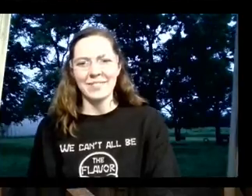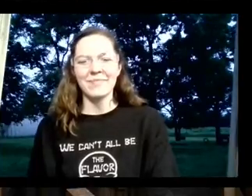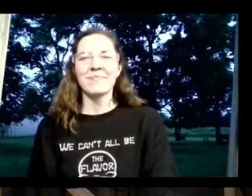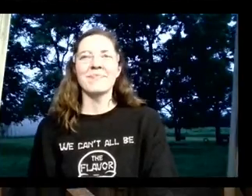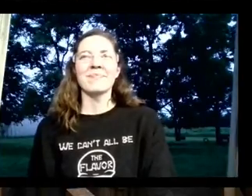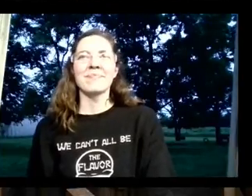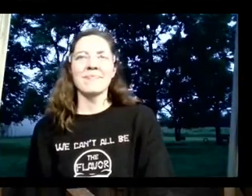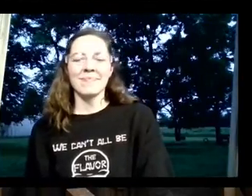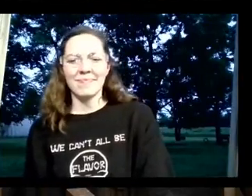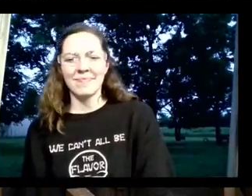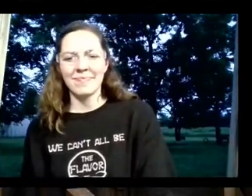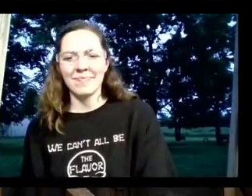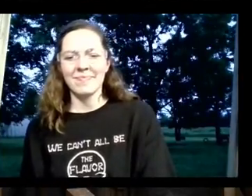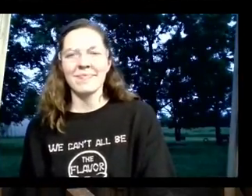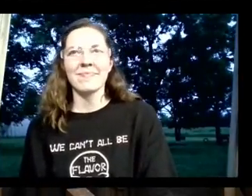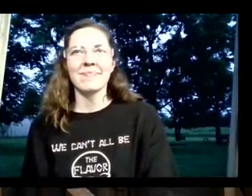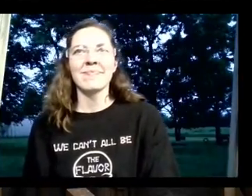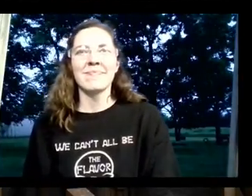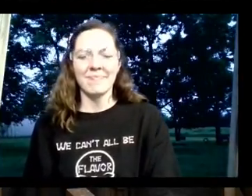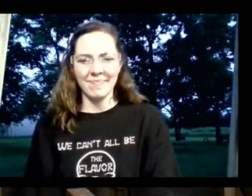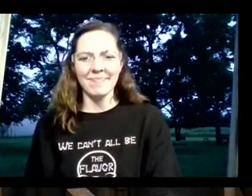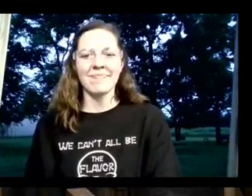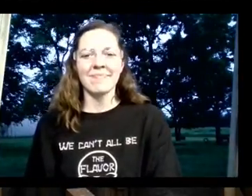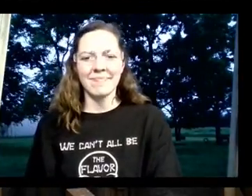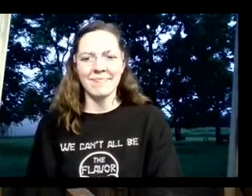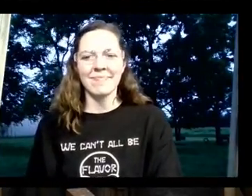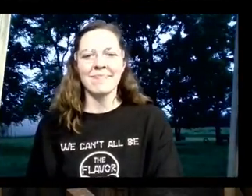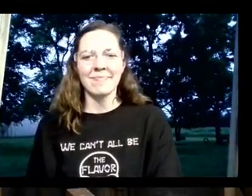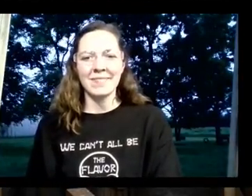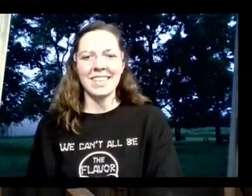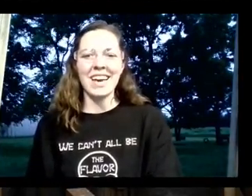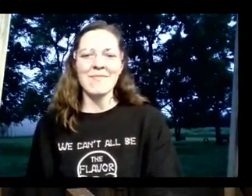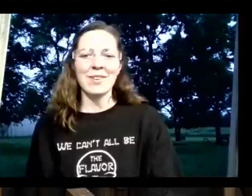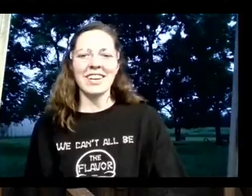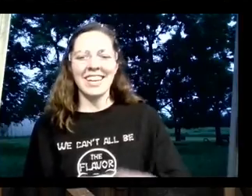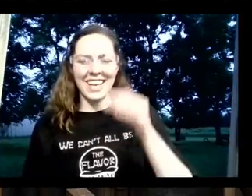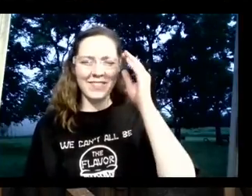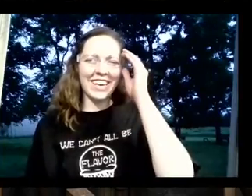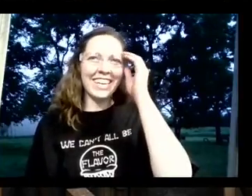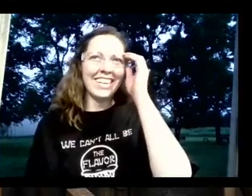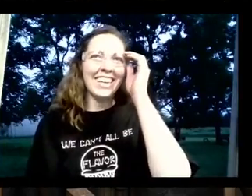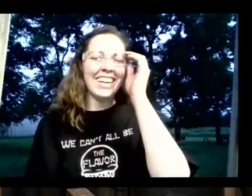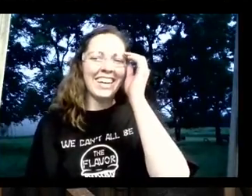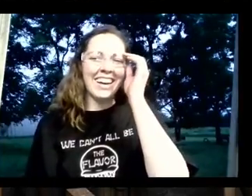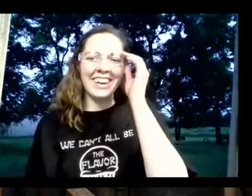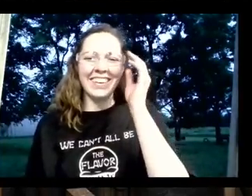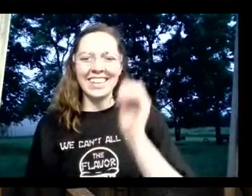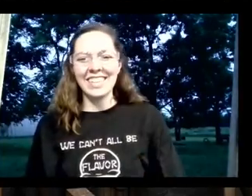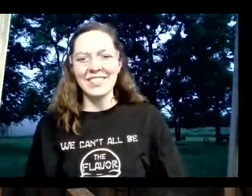you all once again. We're going to sign off now. Mm-hmm. You good, honey? Yep, I'm good.